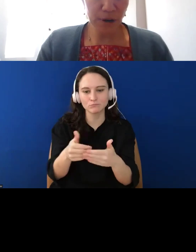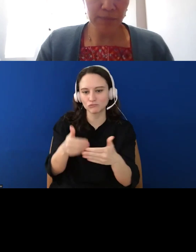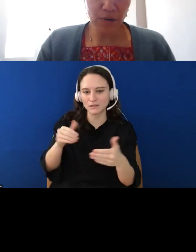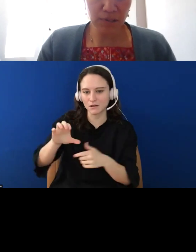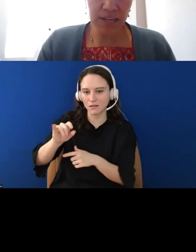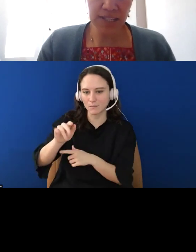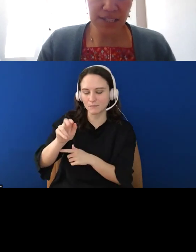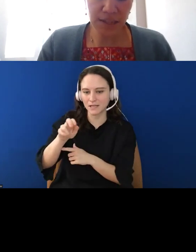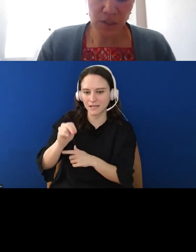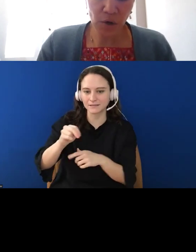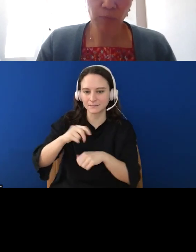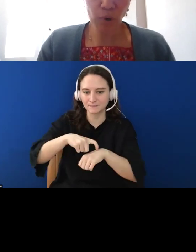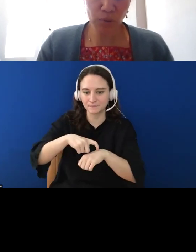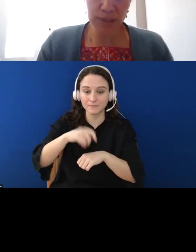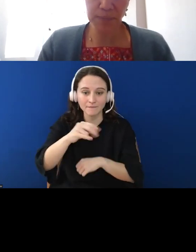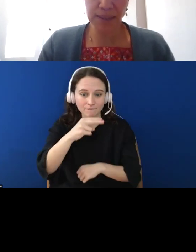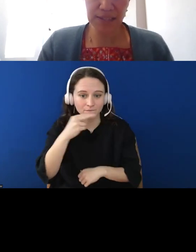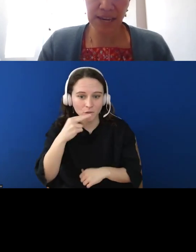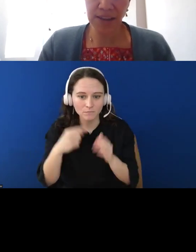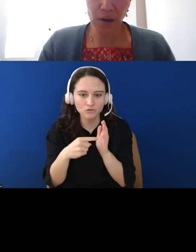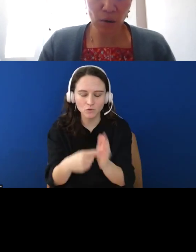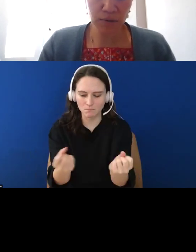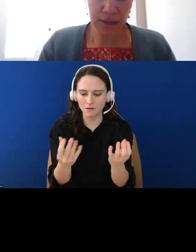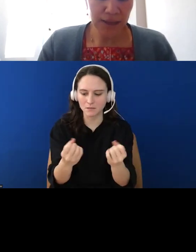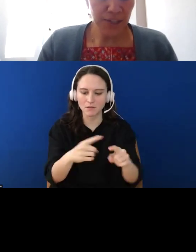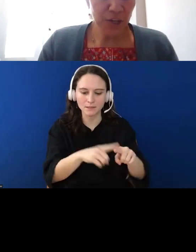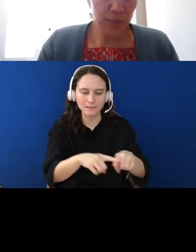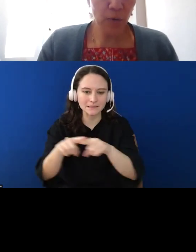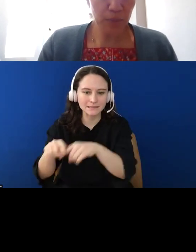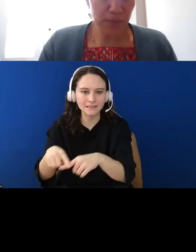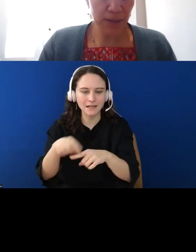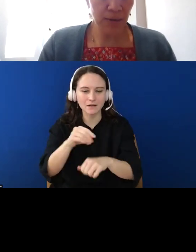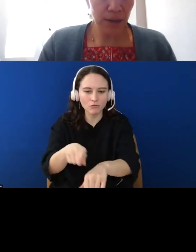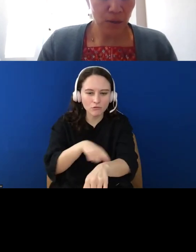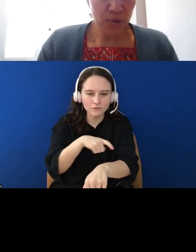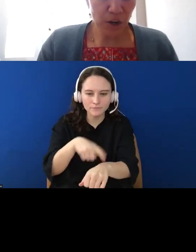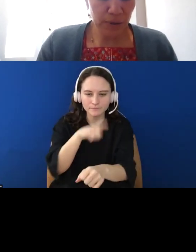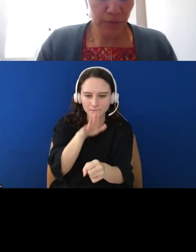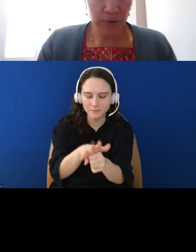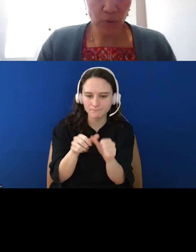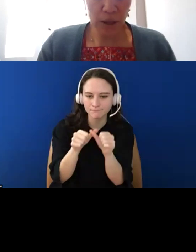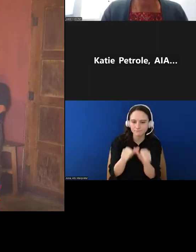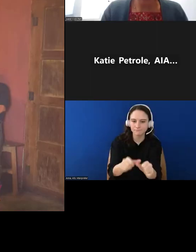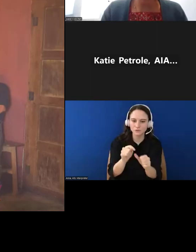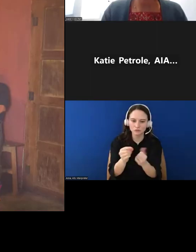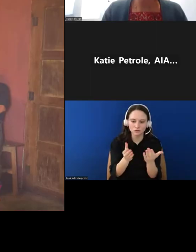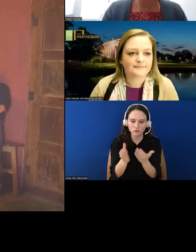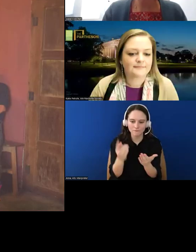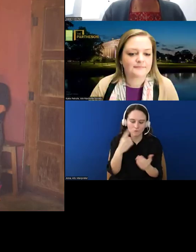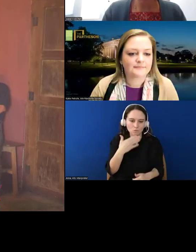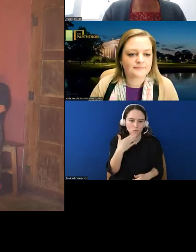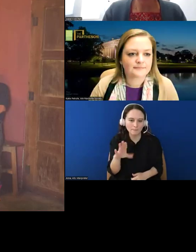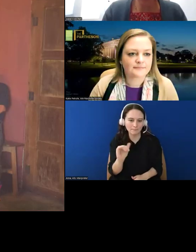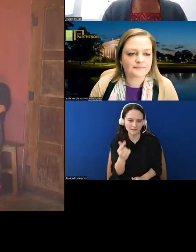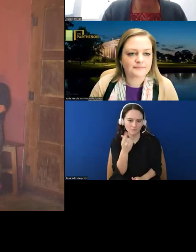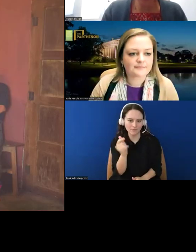This verb denotes the existence of mutual dependency and a long-term commitment to serving for the well-being of the